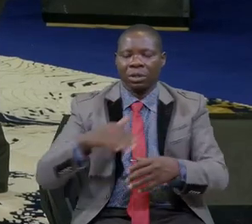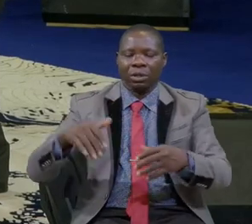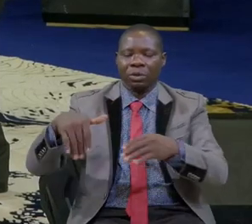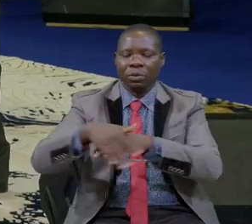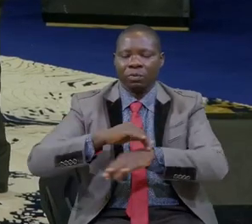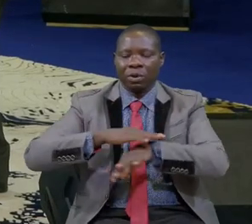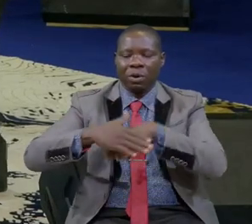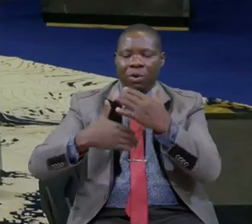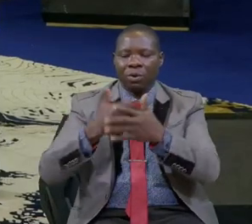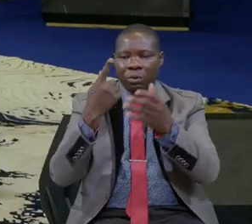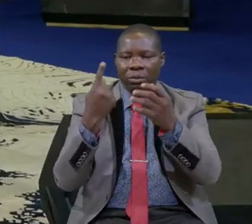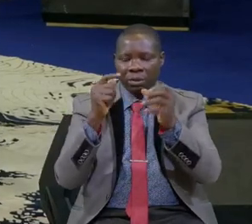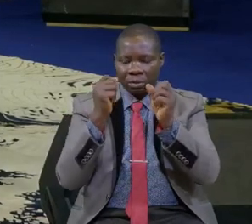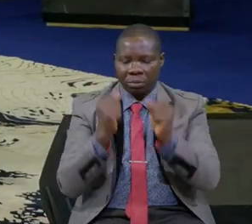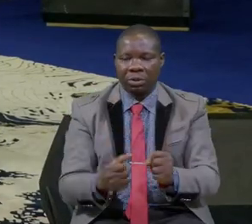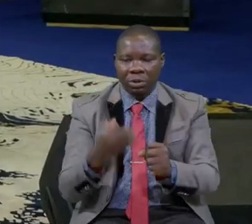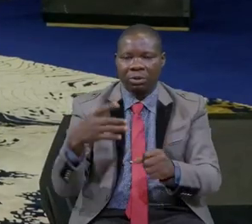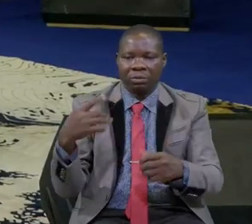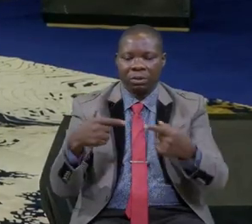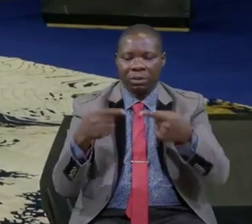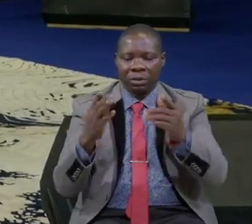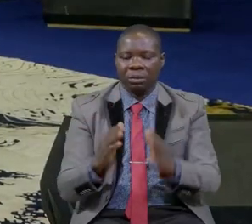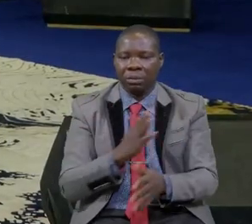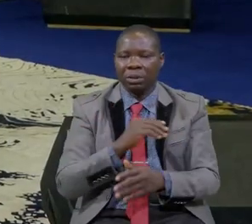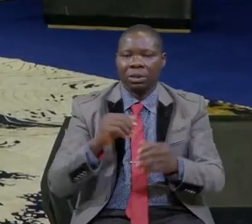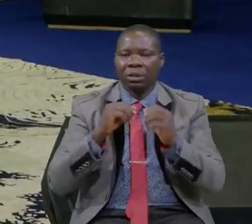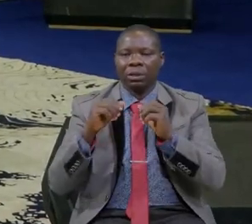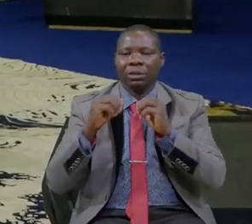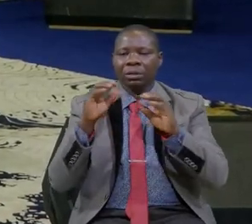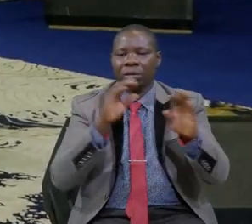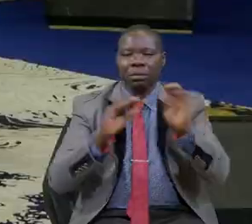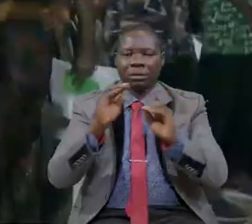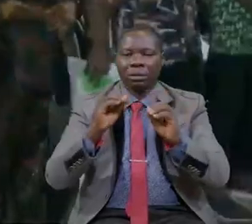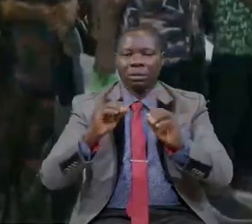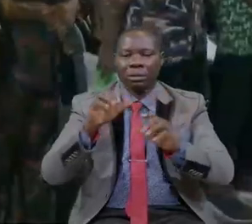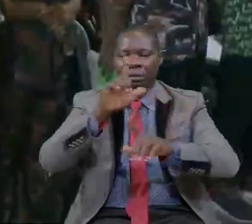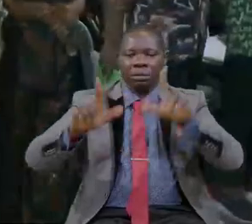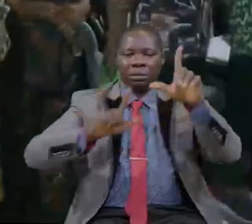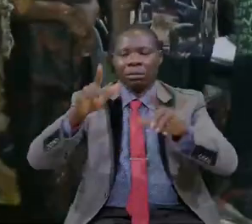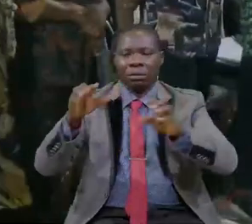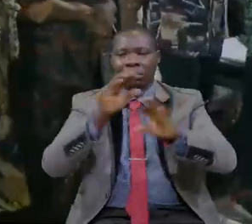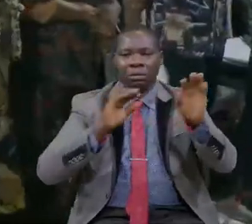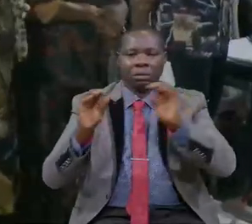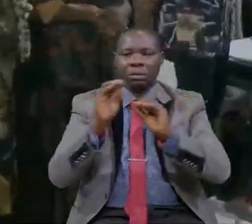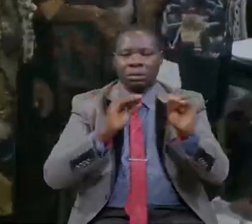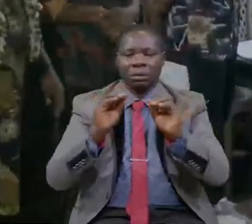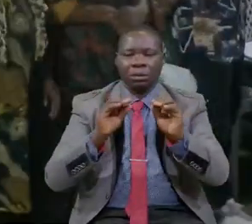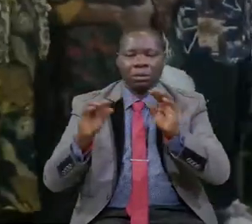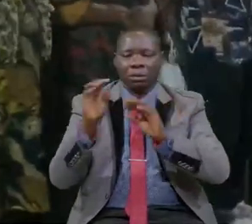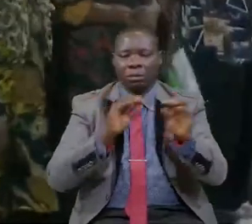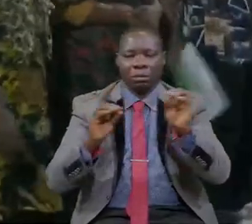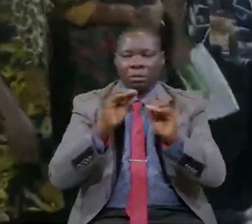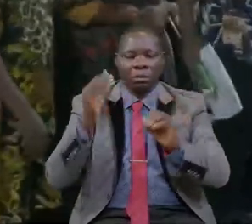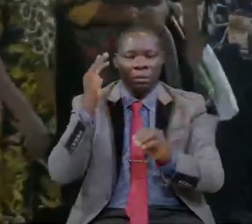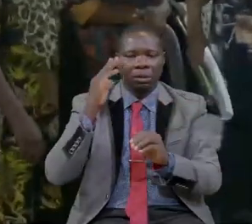enemy. And nothing, help me shout nothing. Nothing, shout